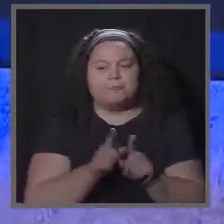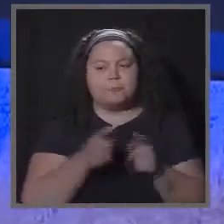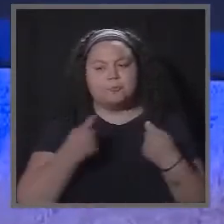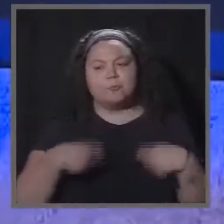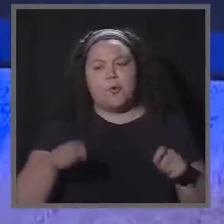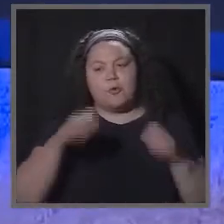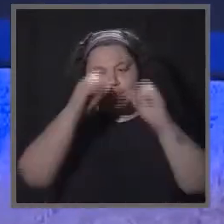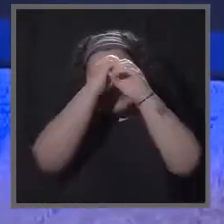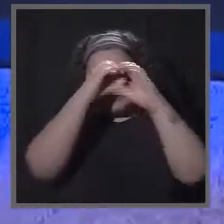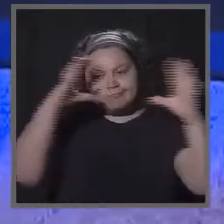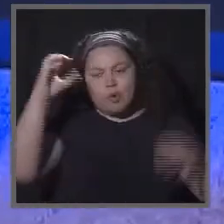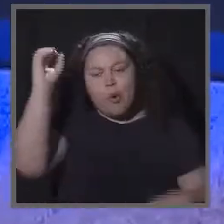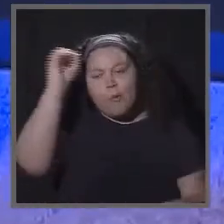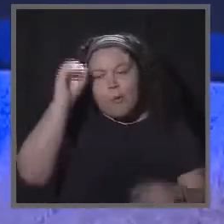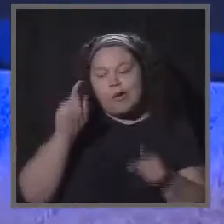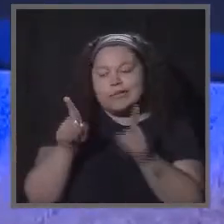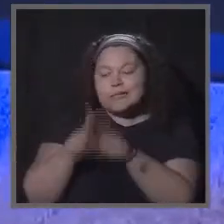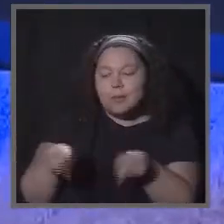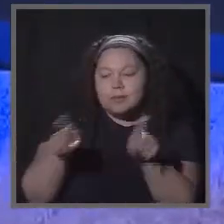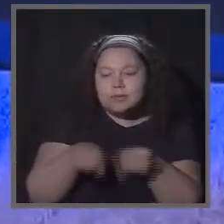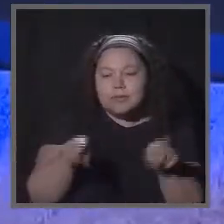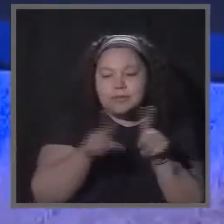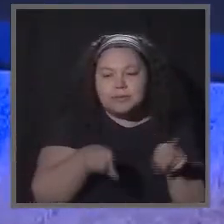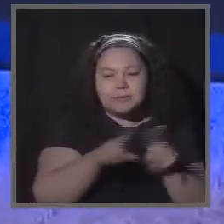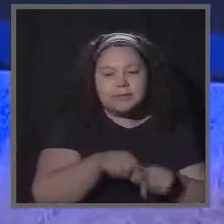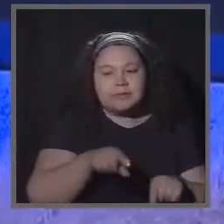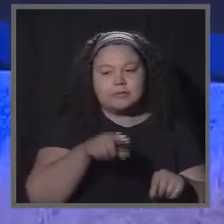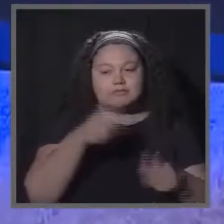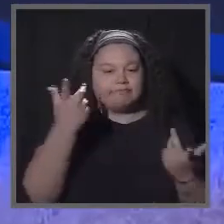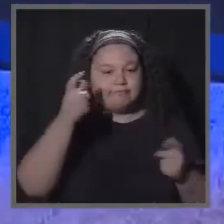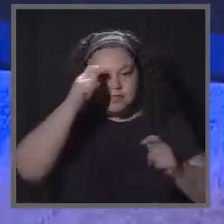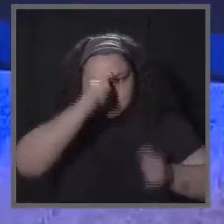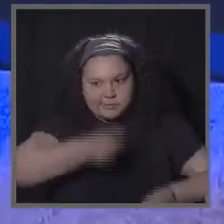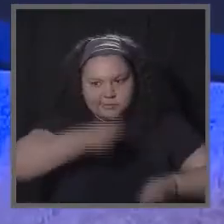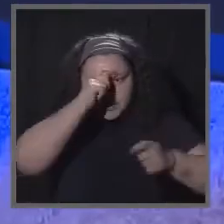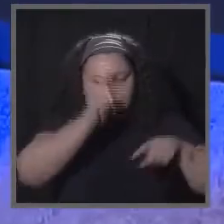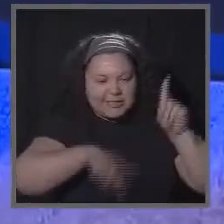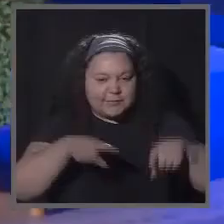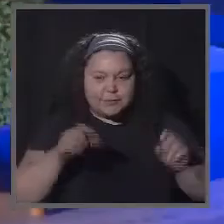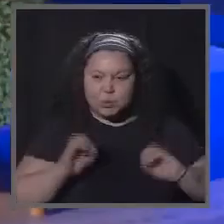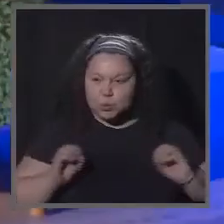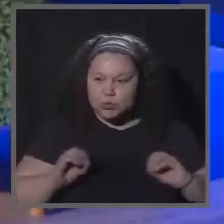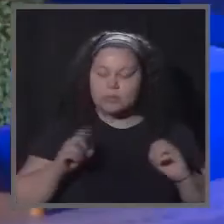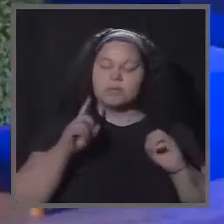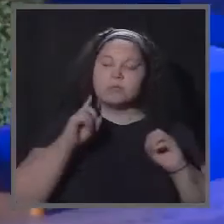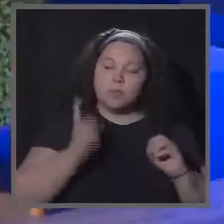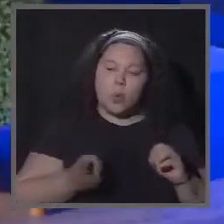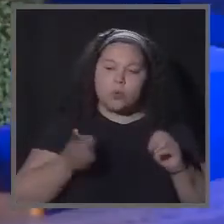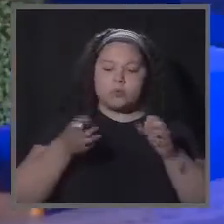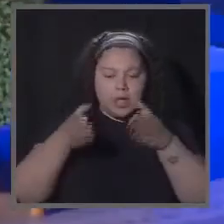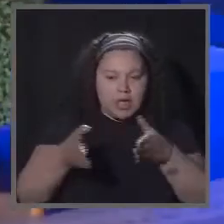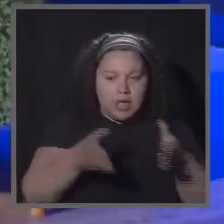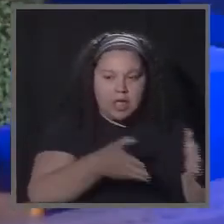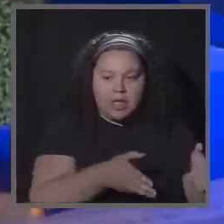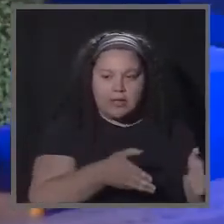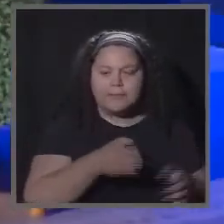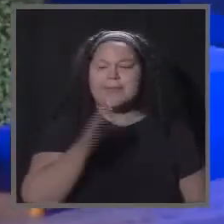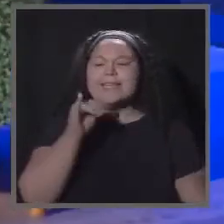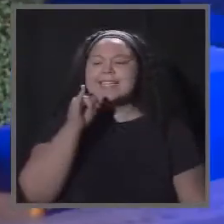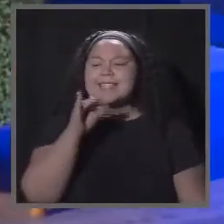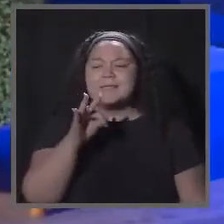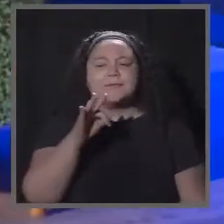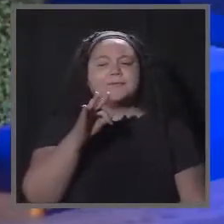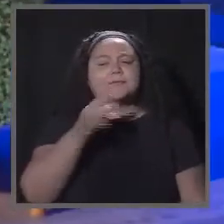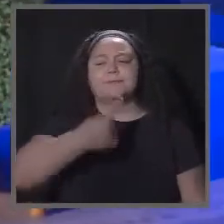try a homogeneous approach that does not respect diversity, different aesthetics, and above all